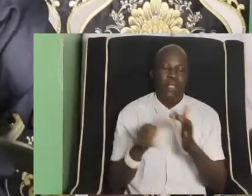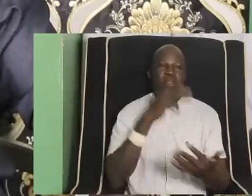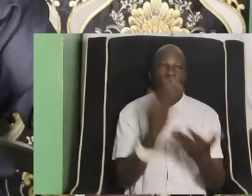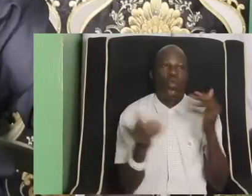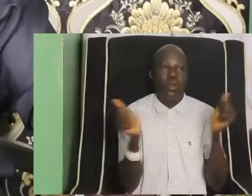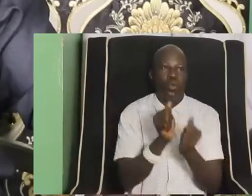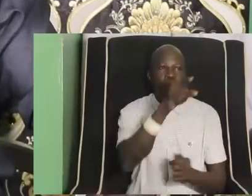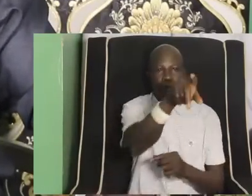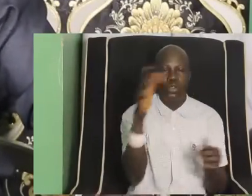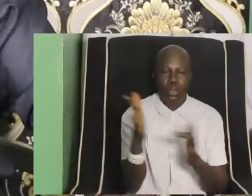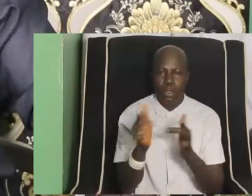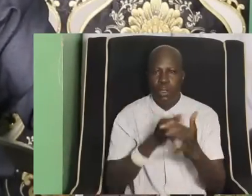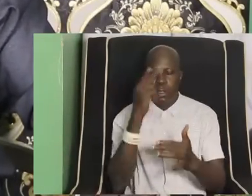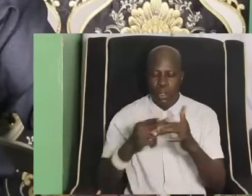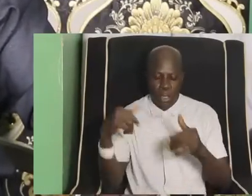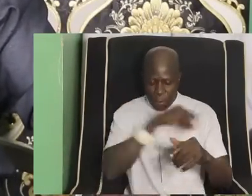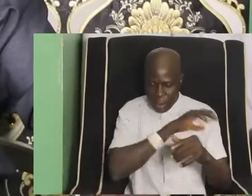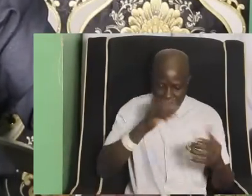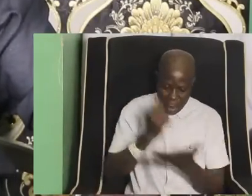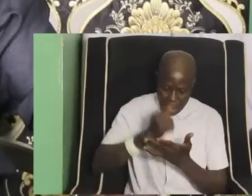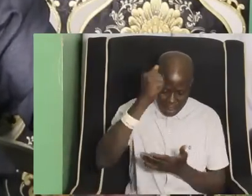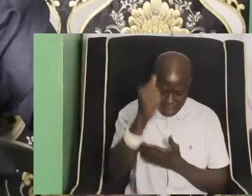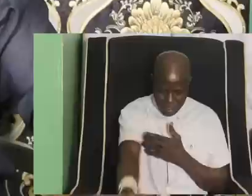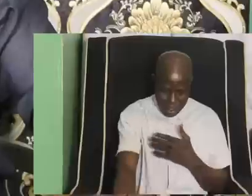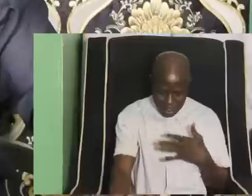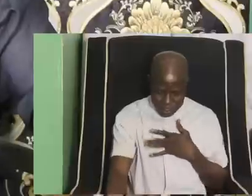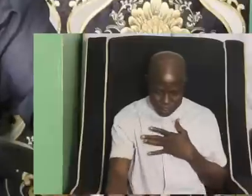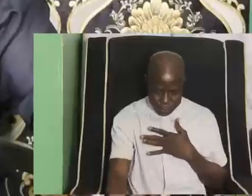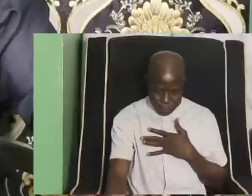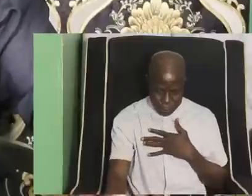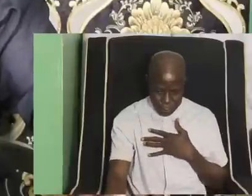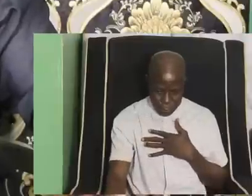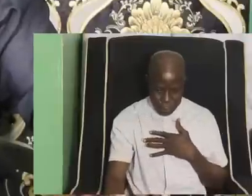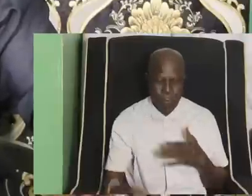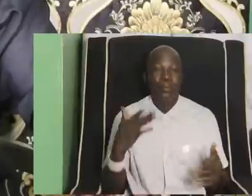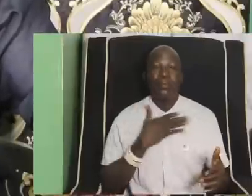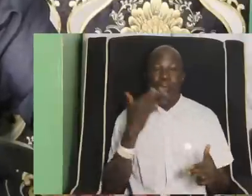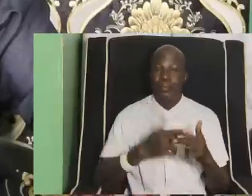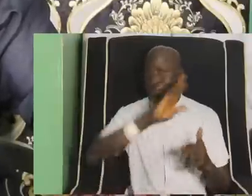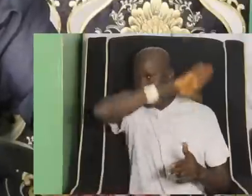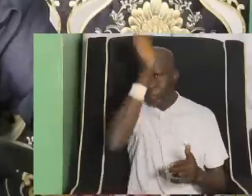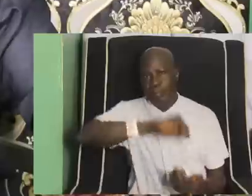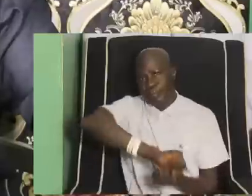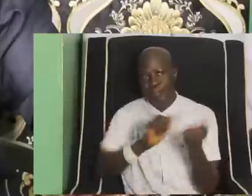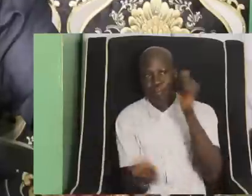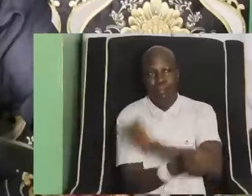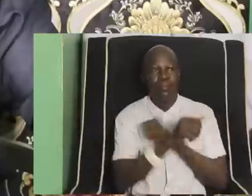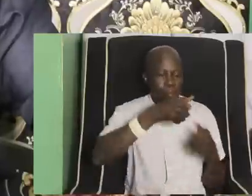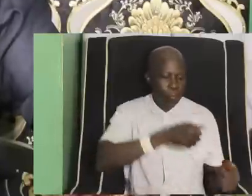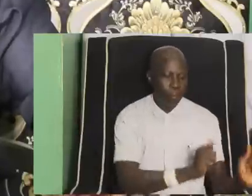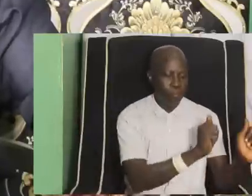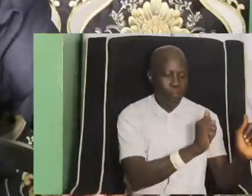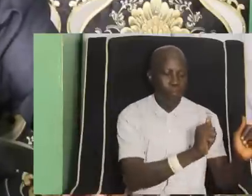dara fun o, it is well with you, Jesu, oluwa wa, amen, in Jesus name our Lord, oruko my name never changed. Apostle